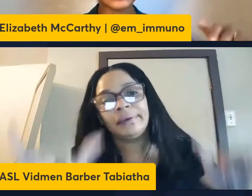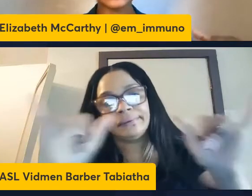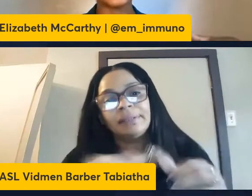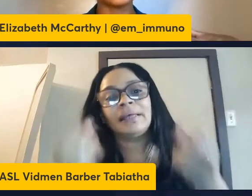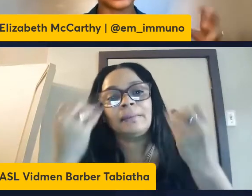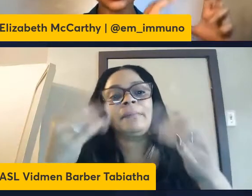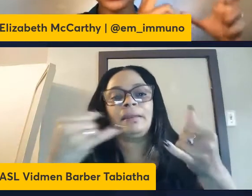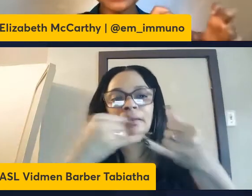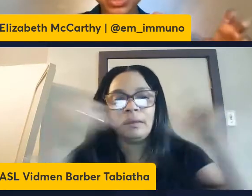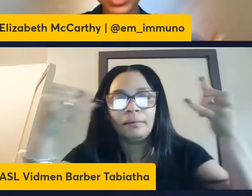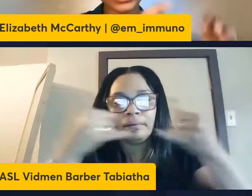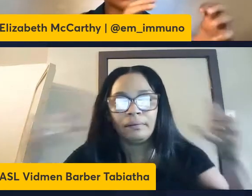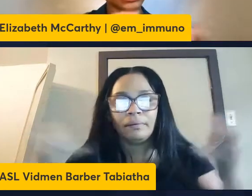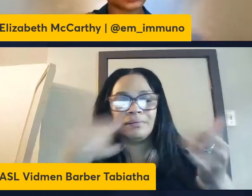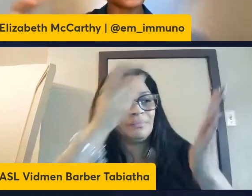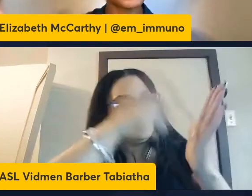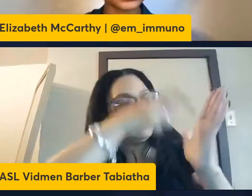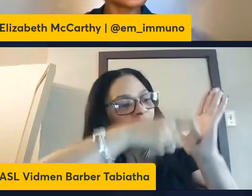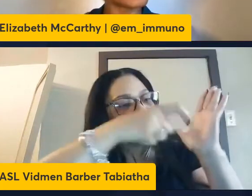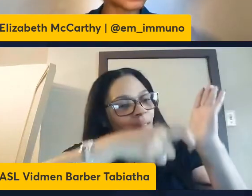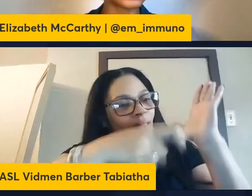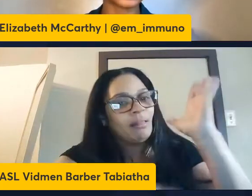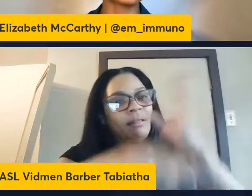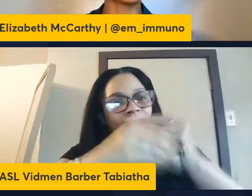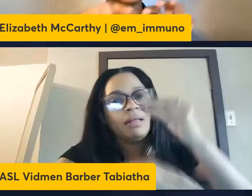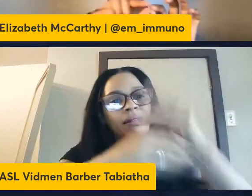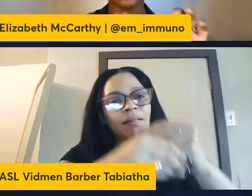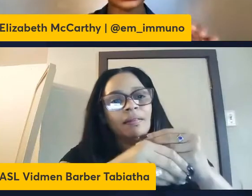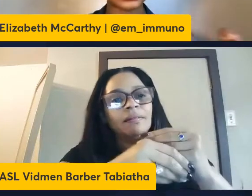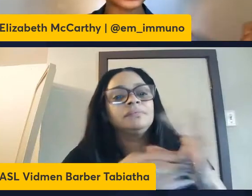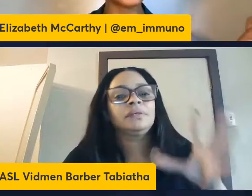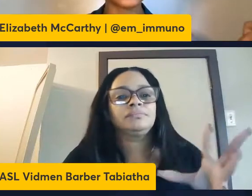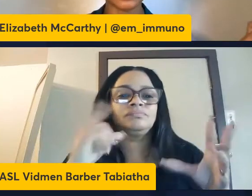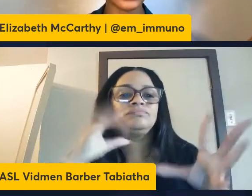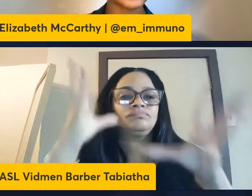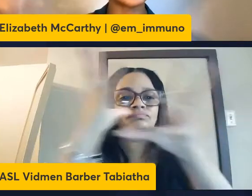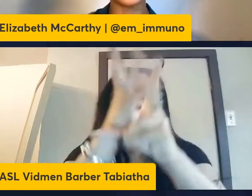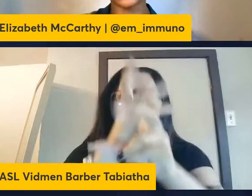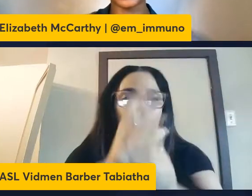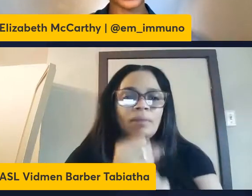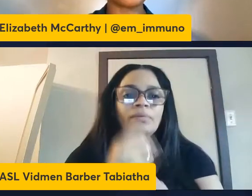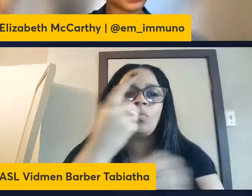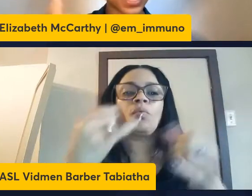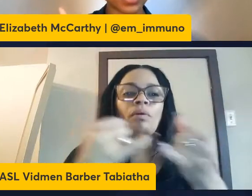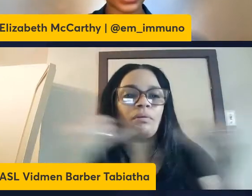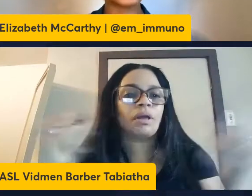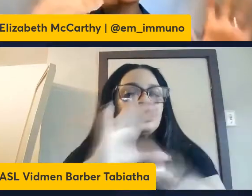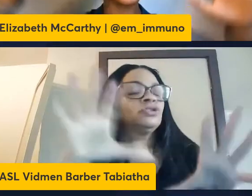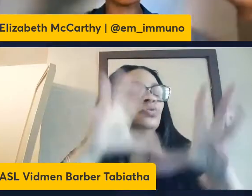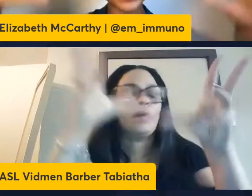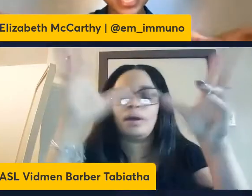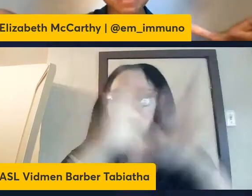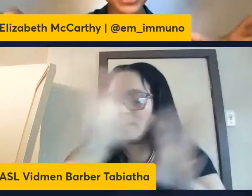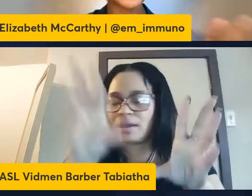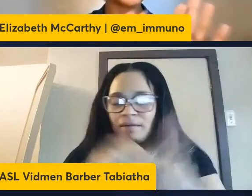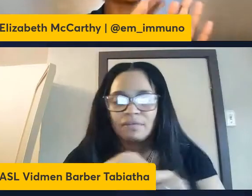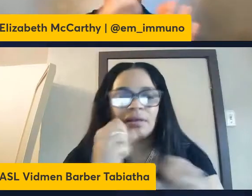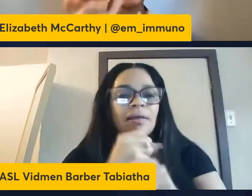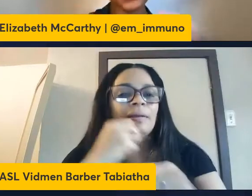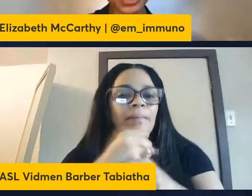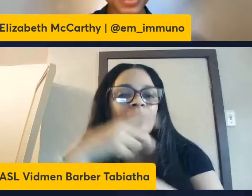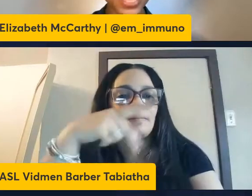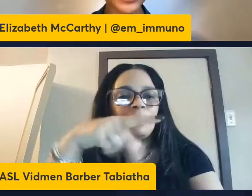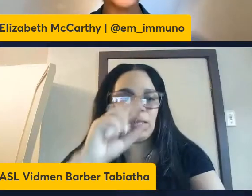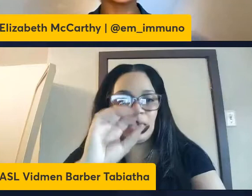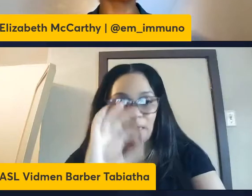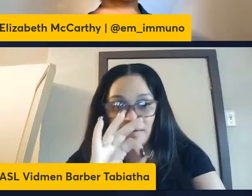mini line script, right? You can just put it into a function and then just one line you're calling and it's doing everything, right? It's making the PDF with